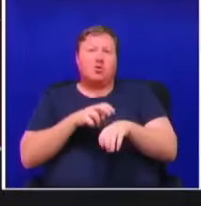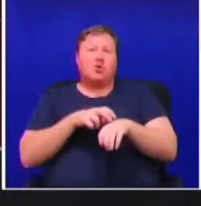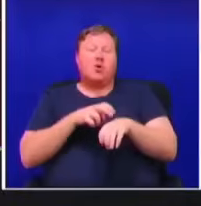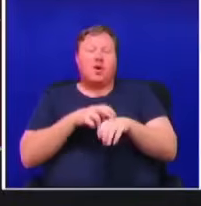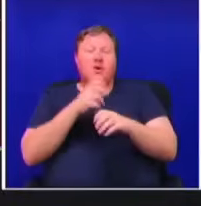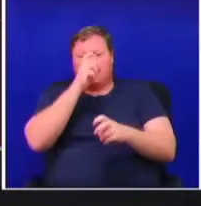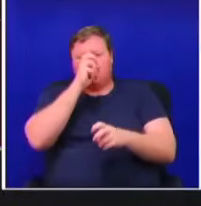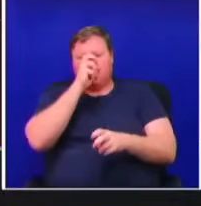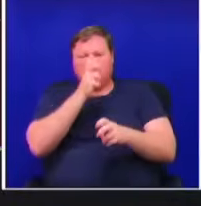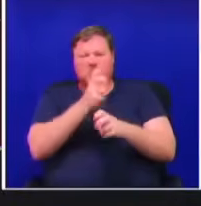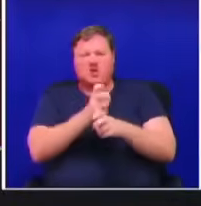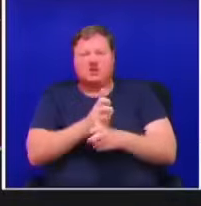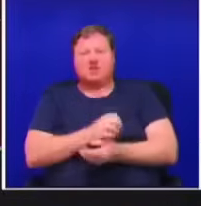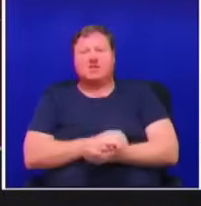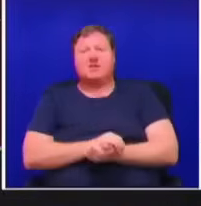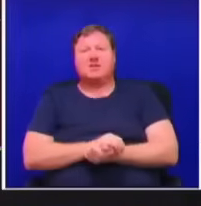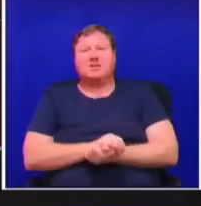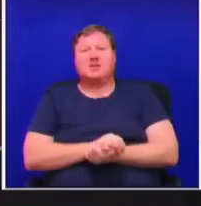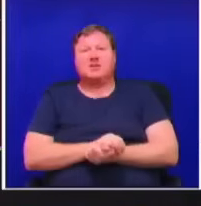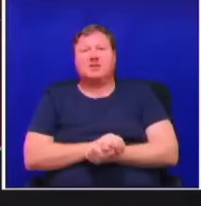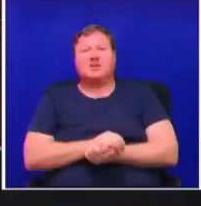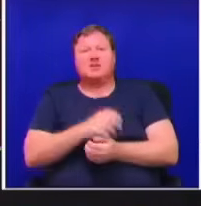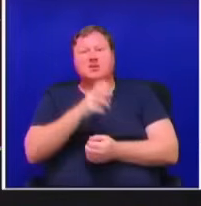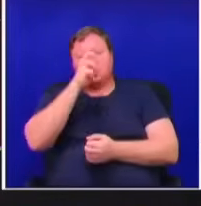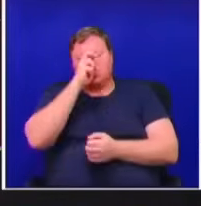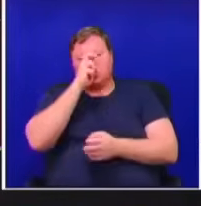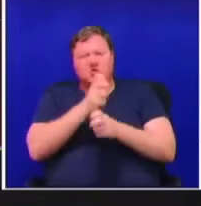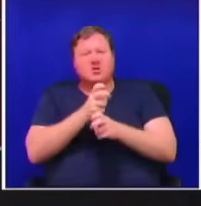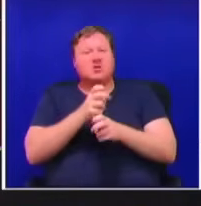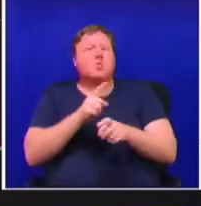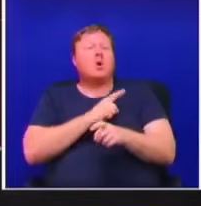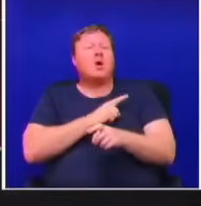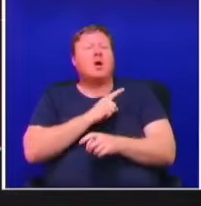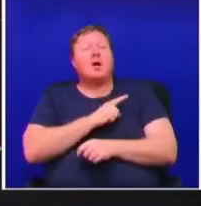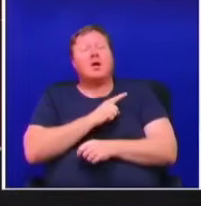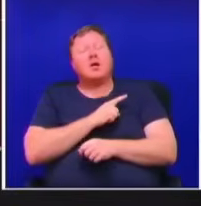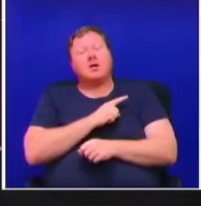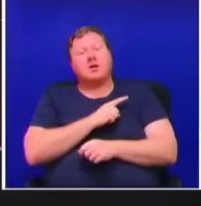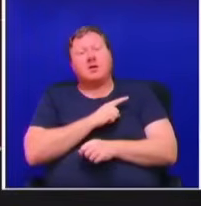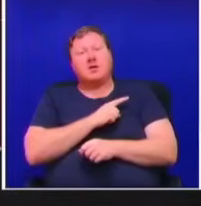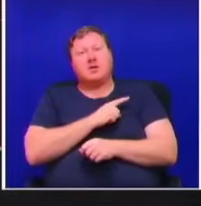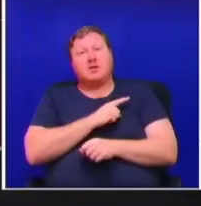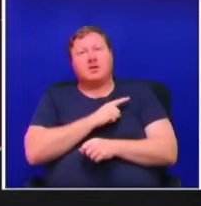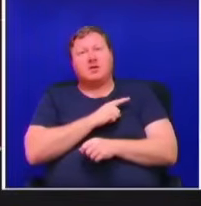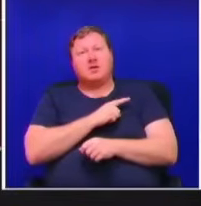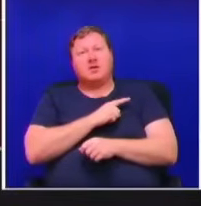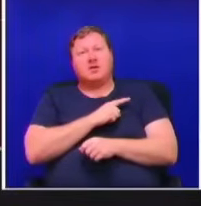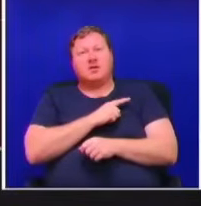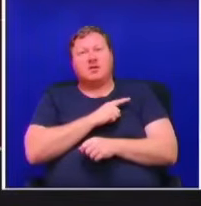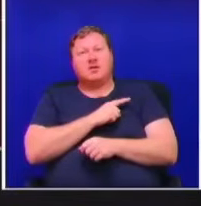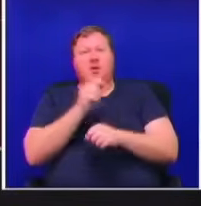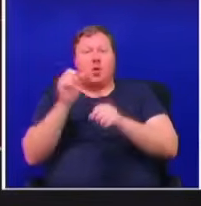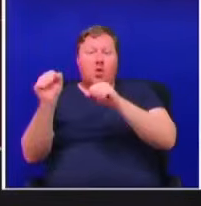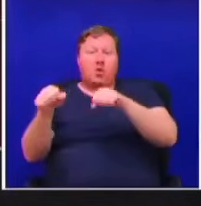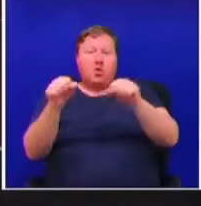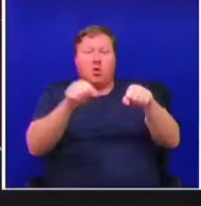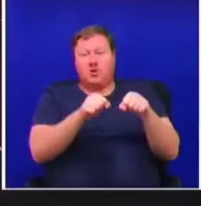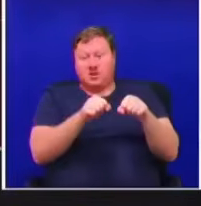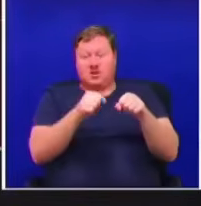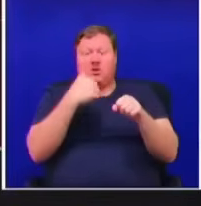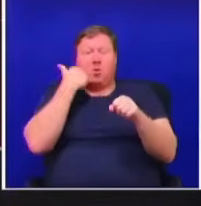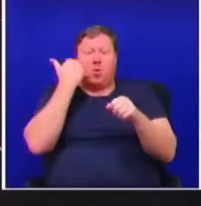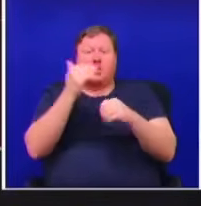stringent. They are stringent because the Prudential Authority wants to protect